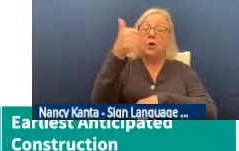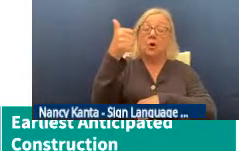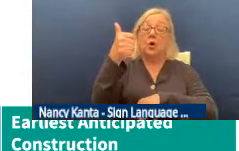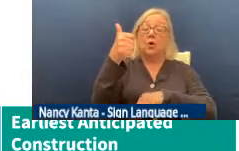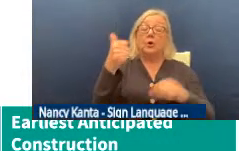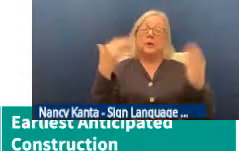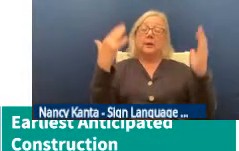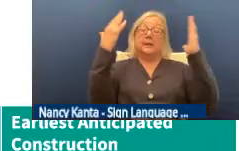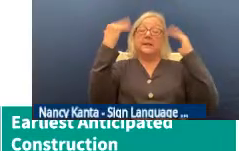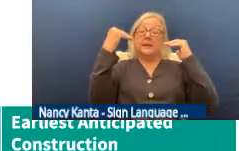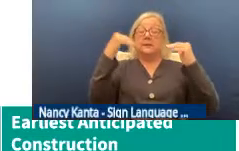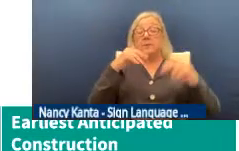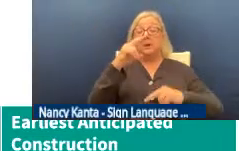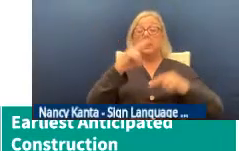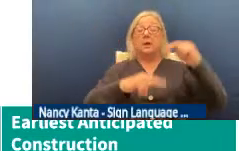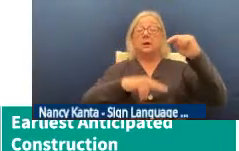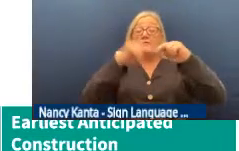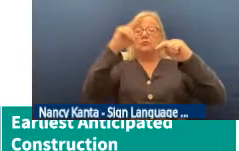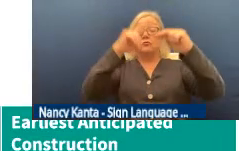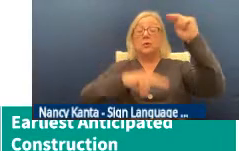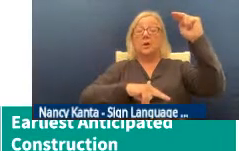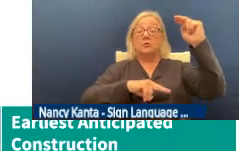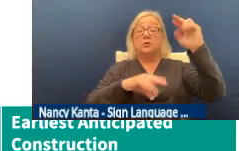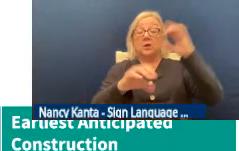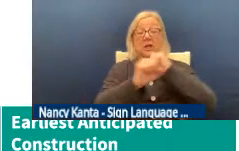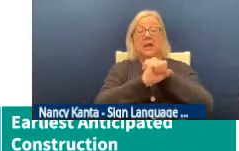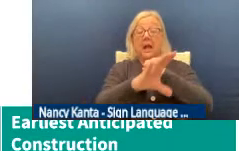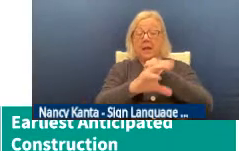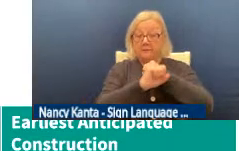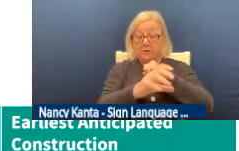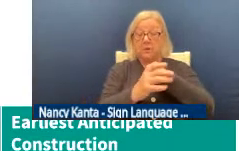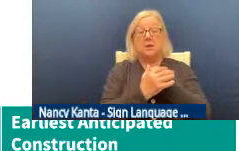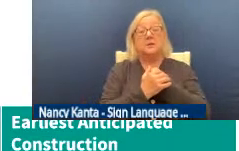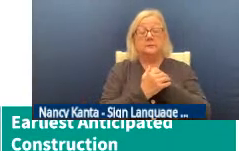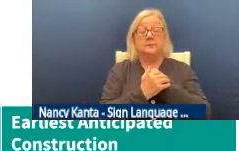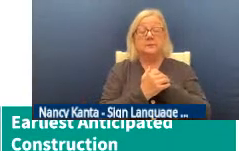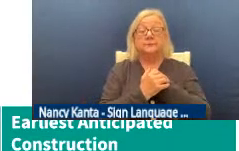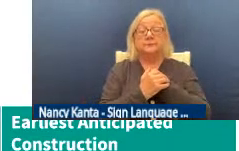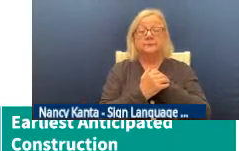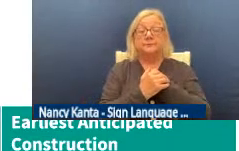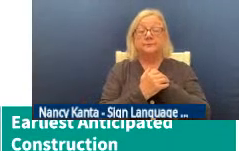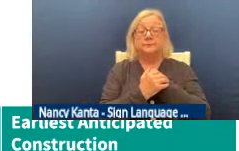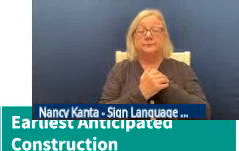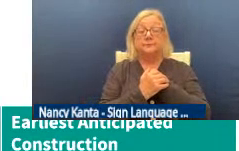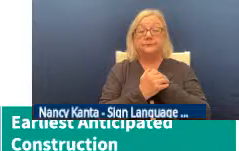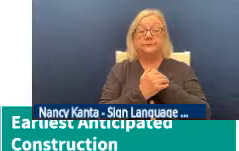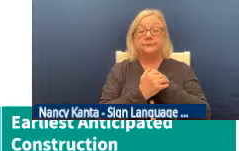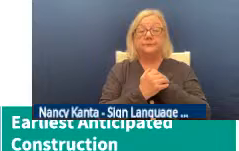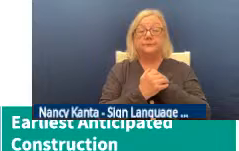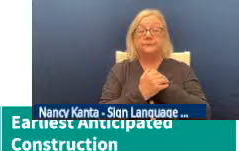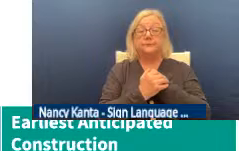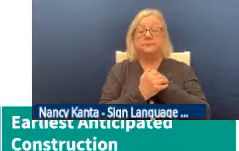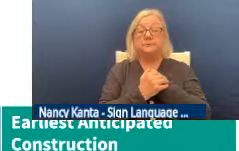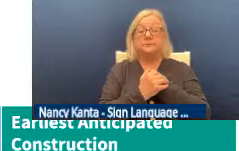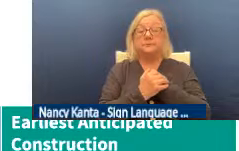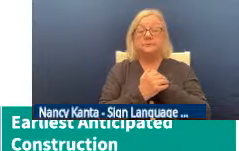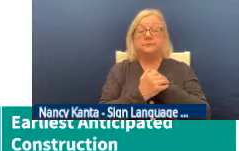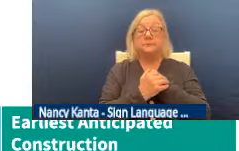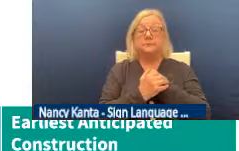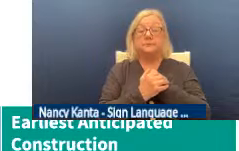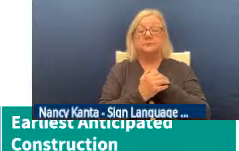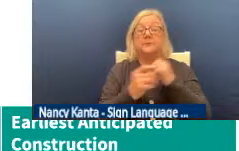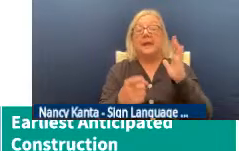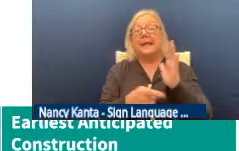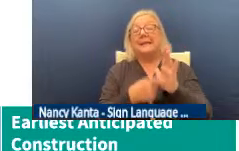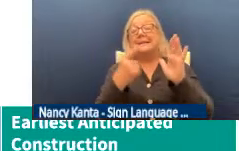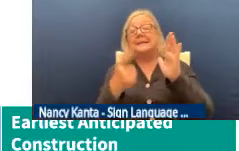advertisements. And in the case of those that require alternative bidding